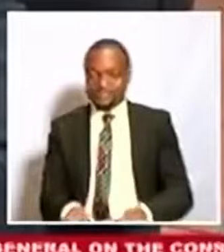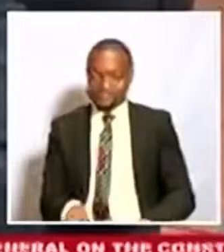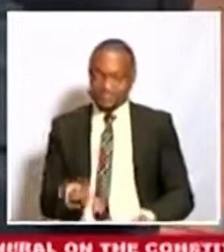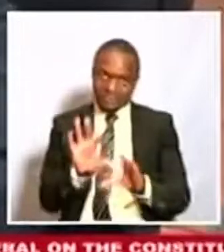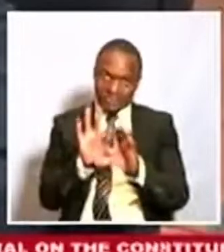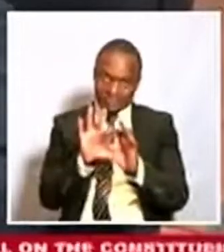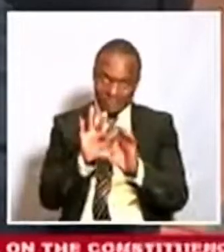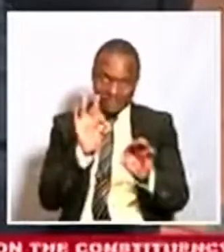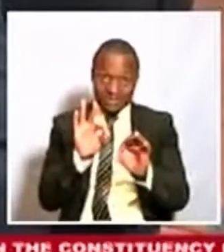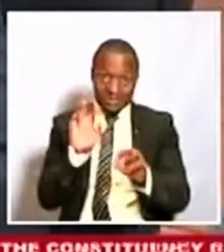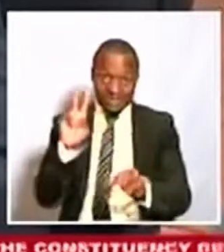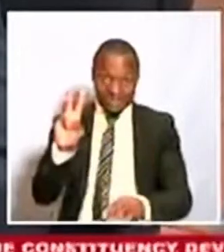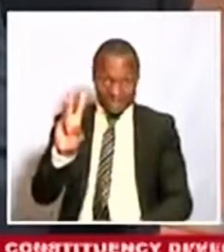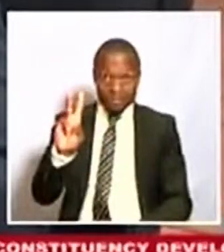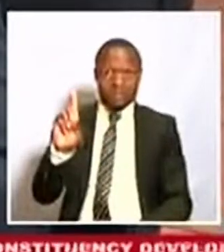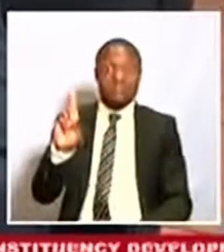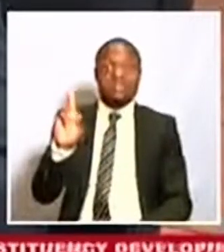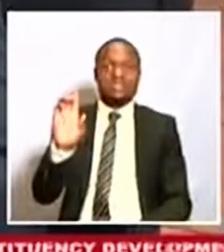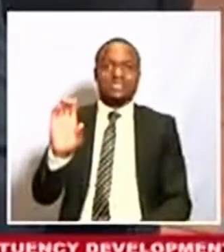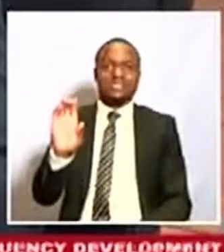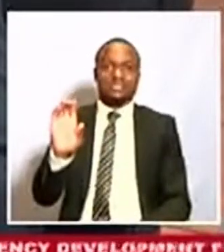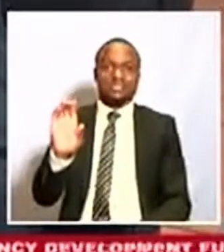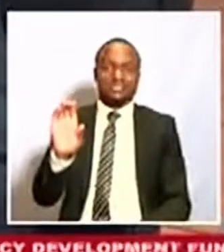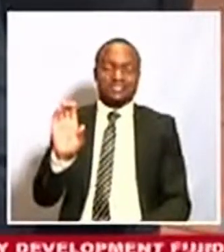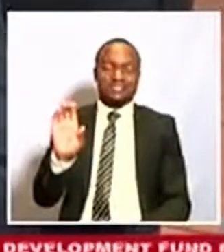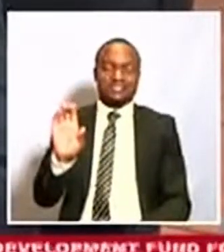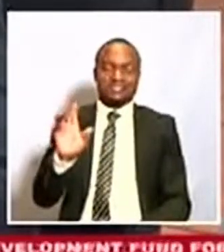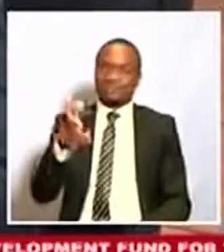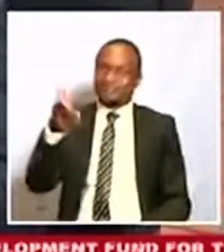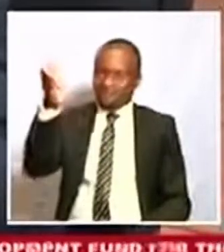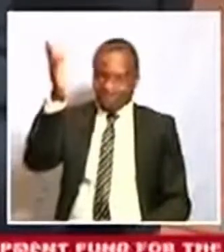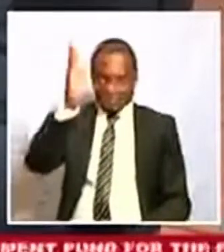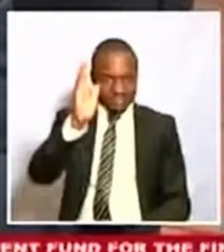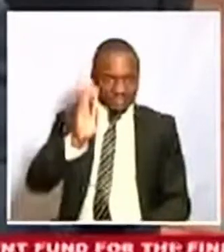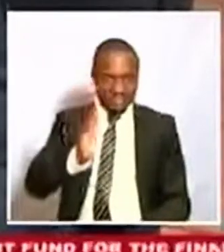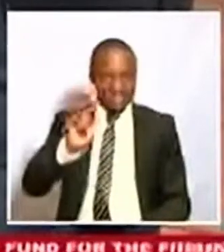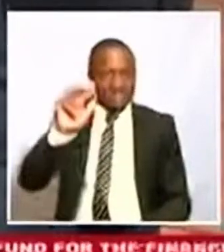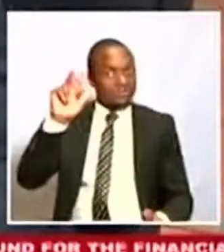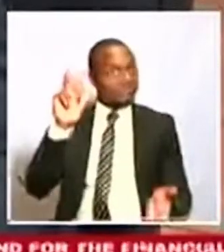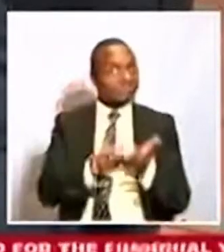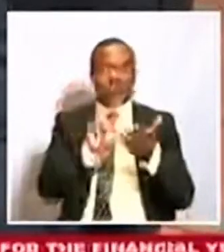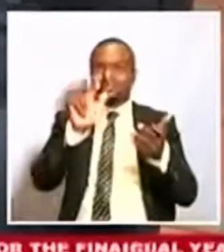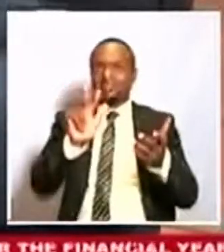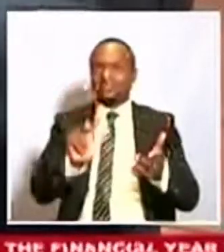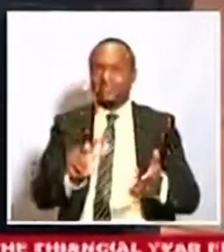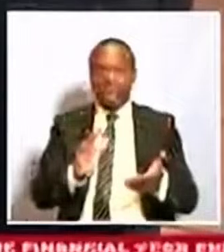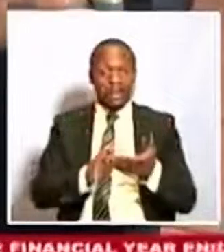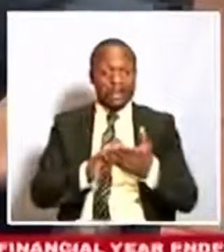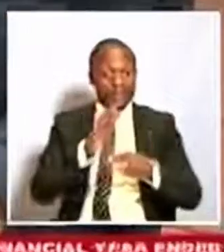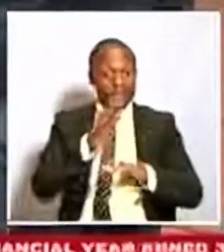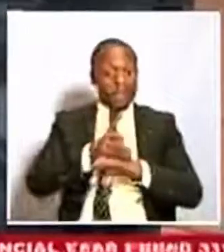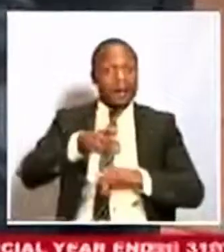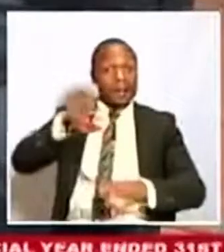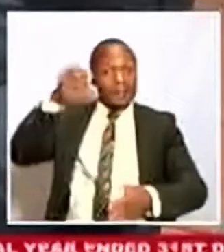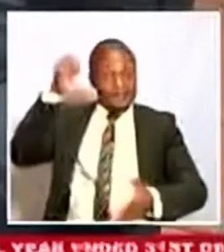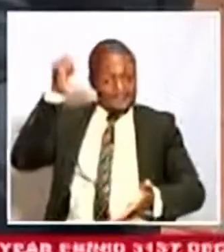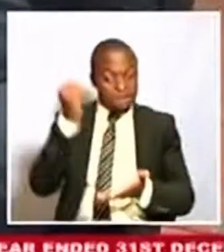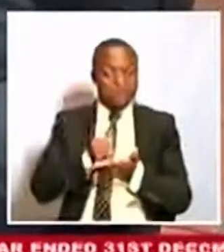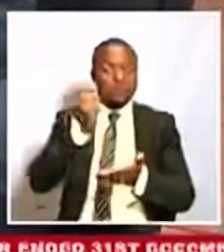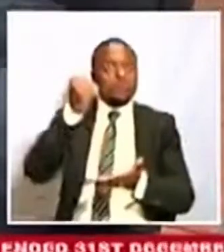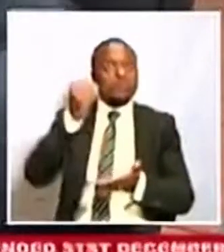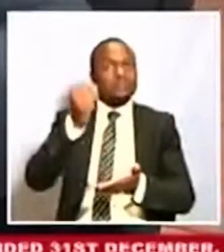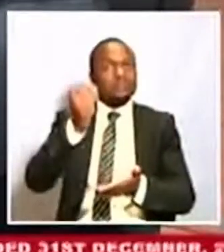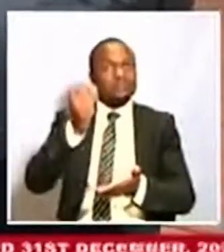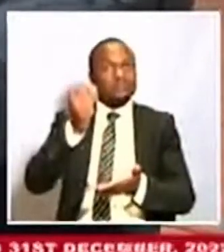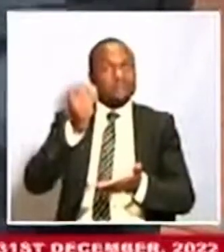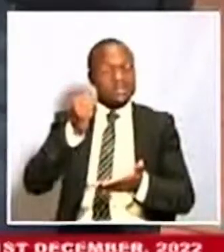that even the WDC never signed. After they have approved,